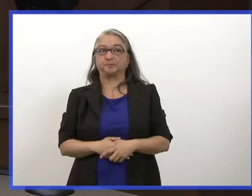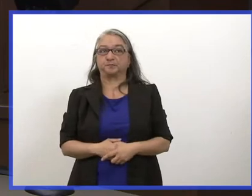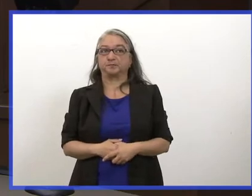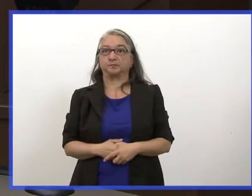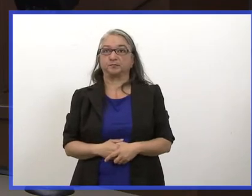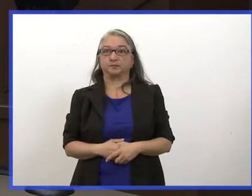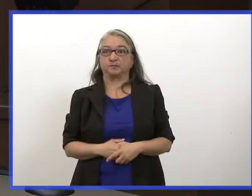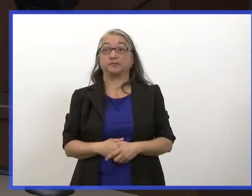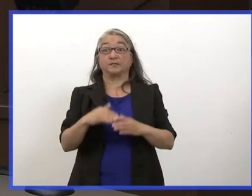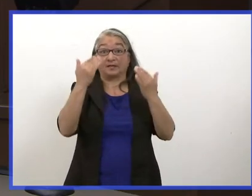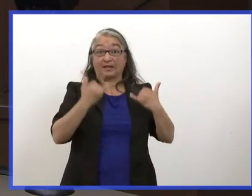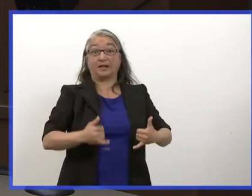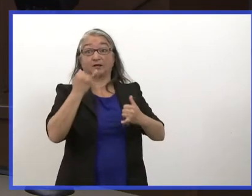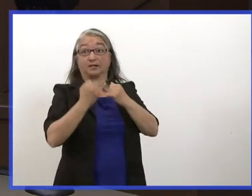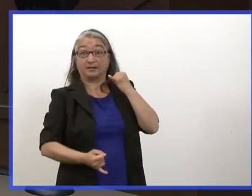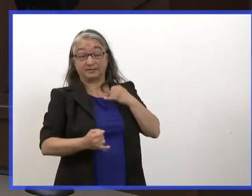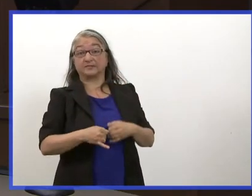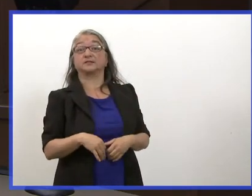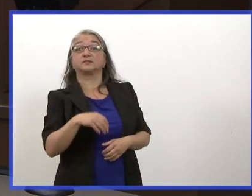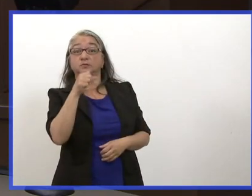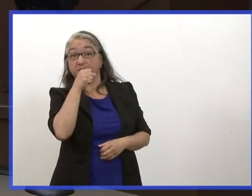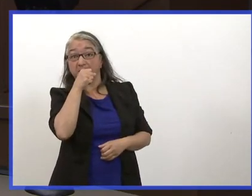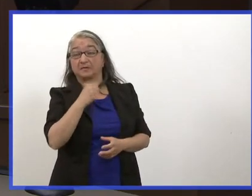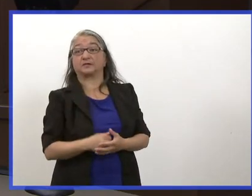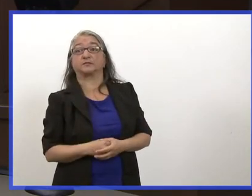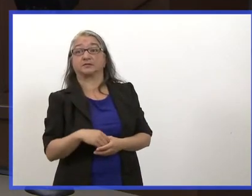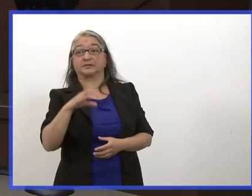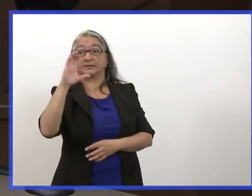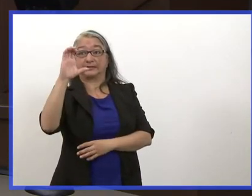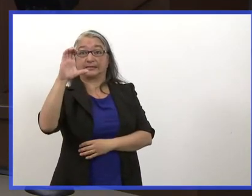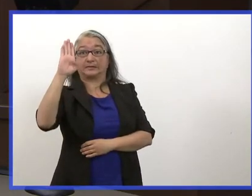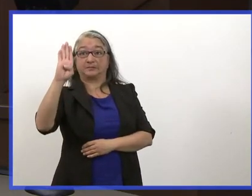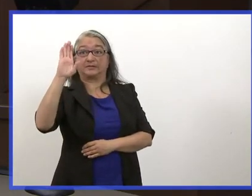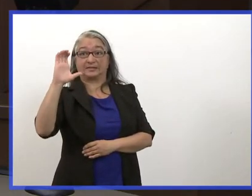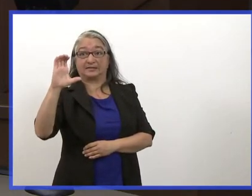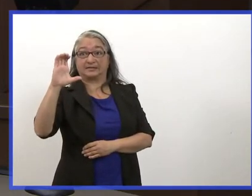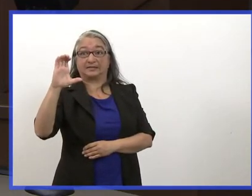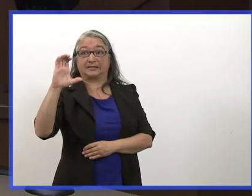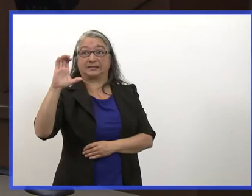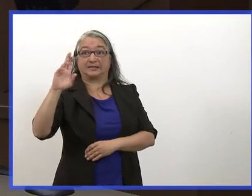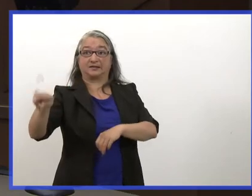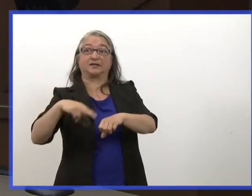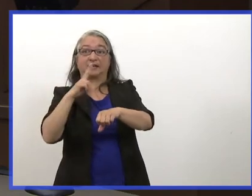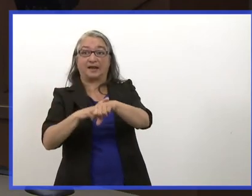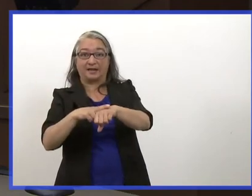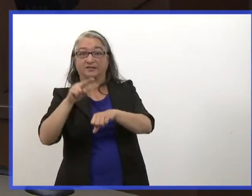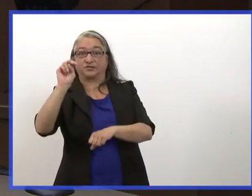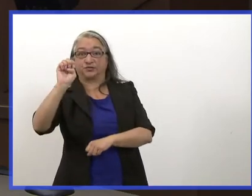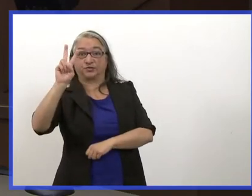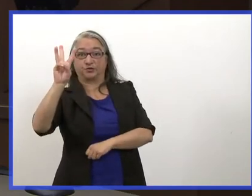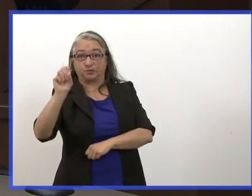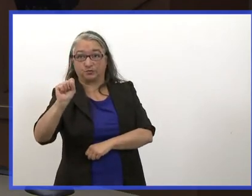Our final reporter this afternoon from CBC National News, Cameron.